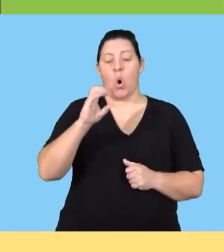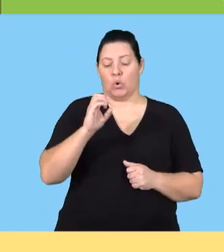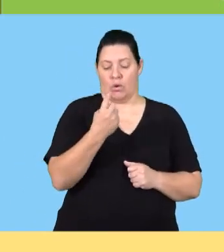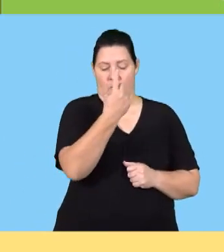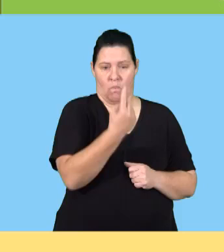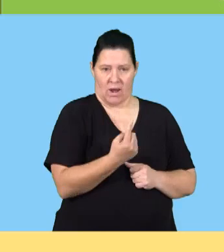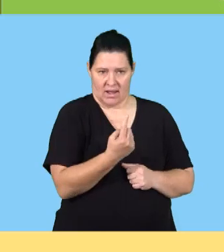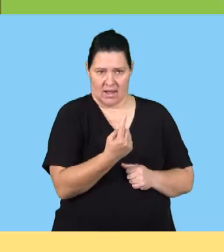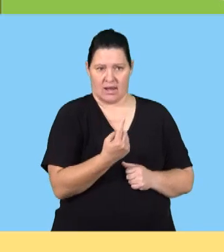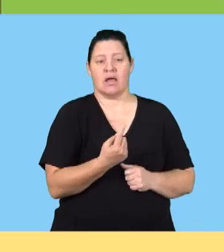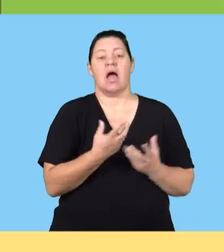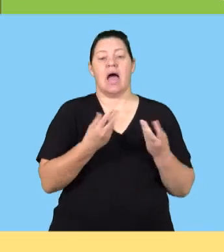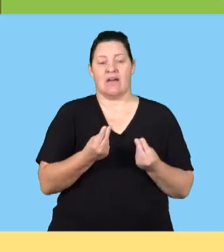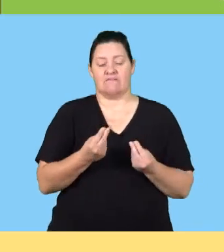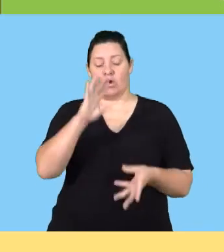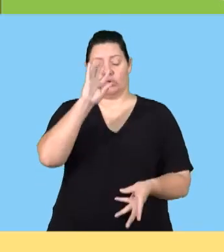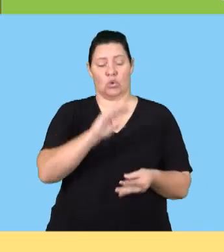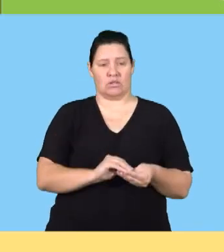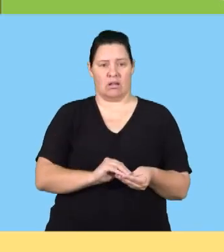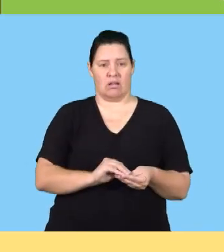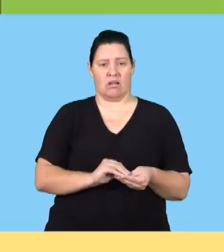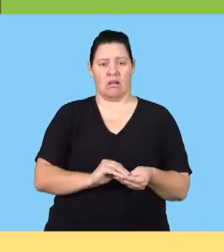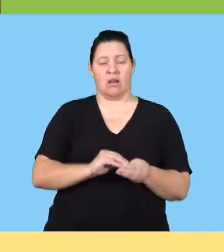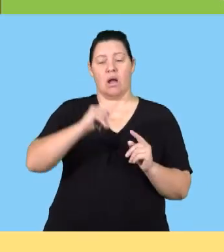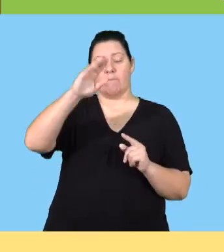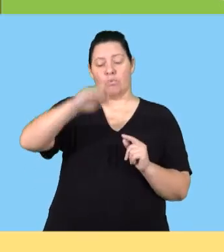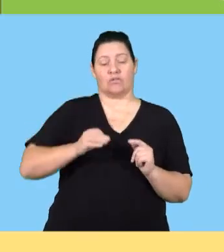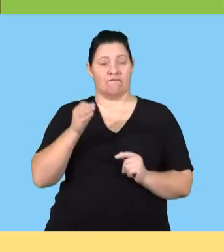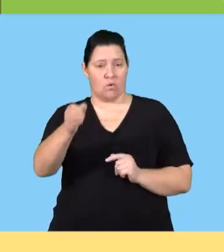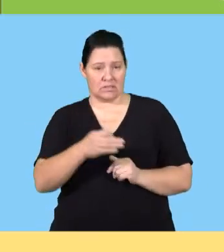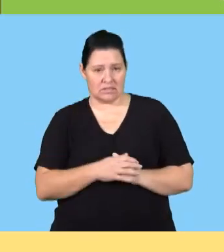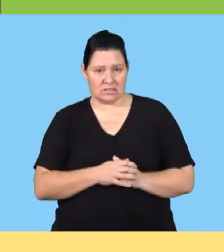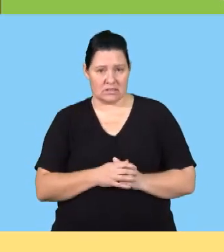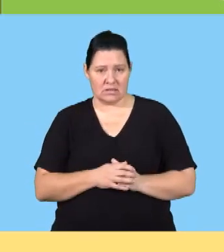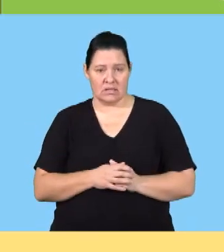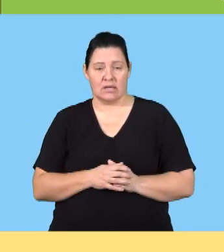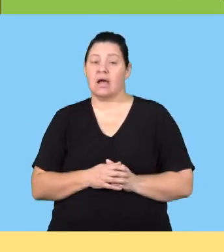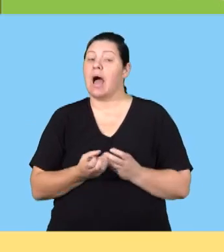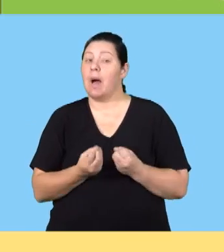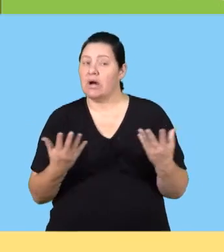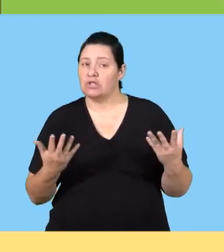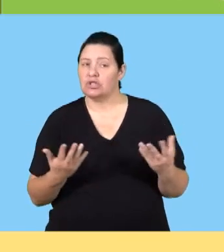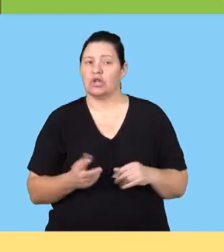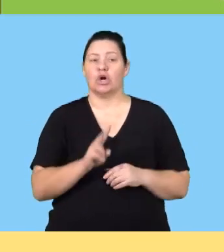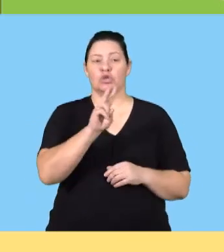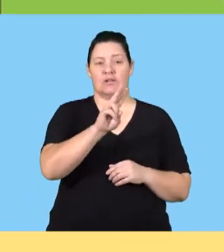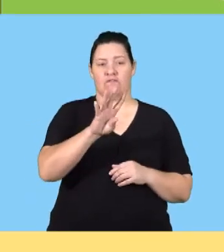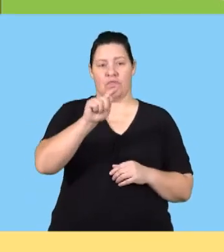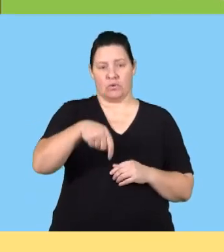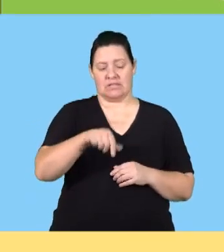October 1, I have my total brought forward. And my total brought forward is